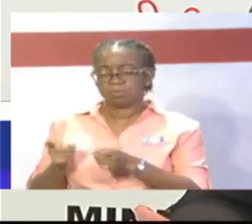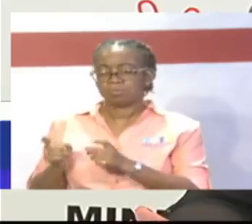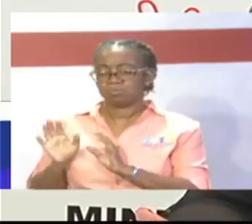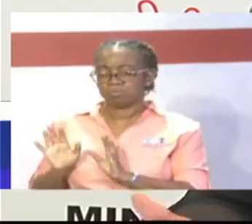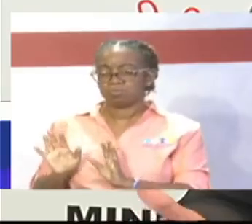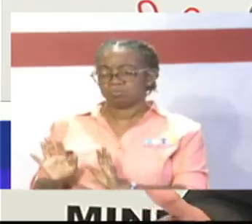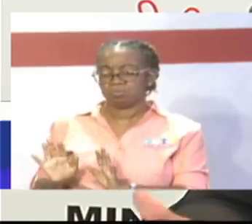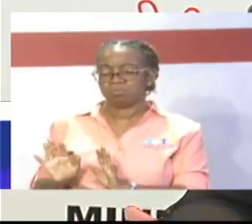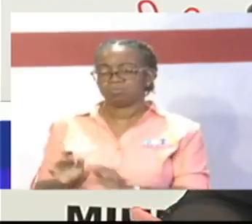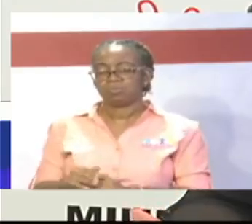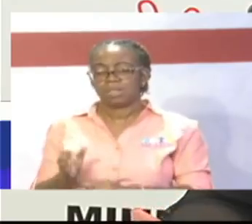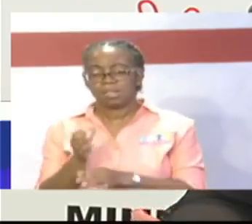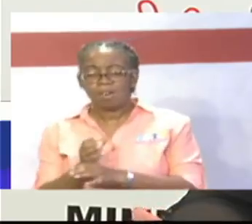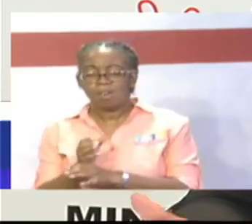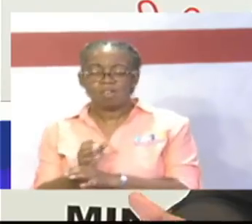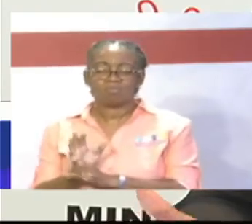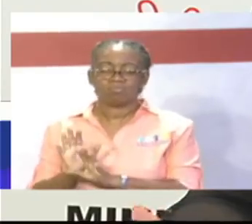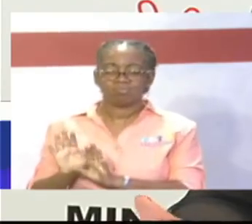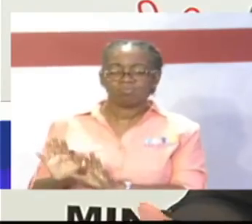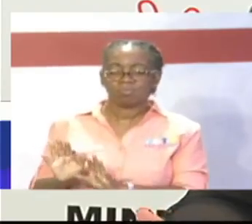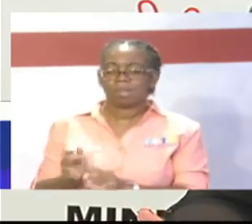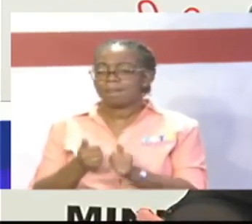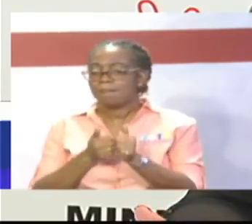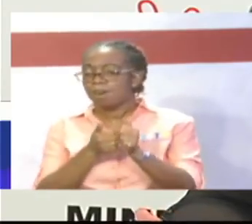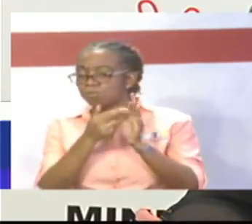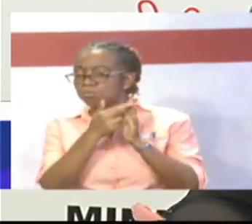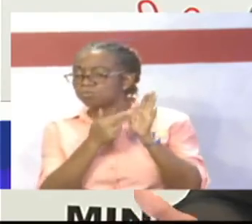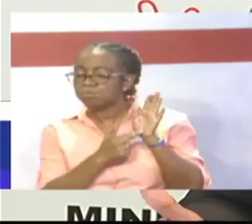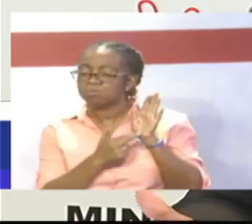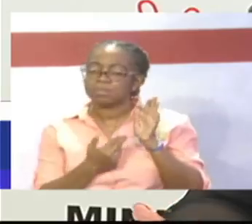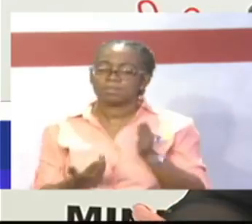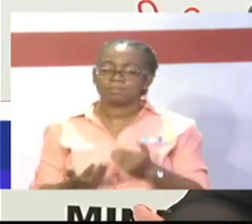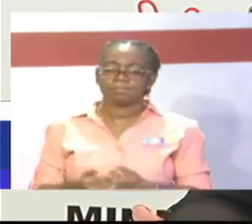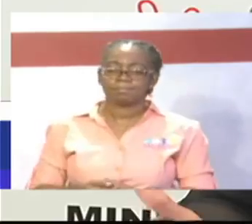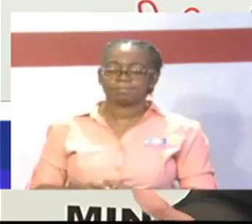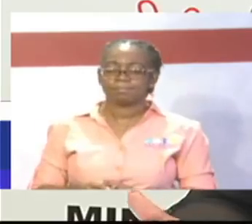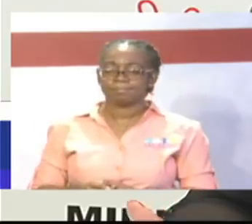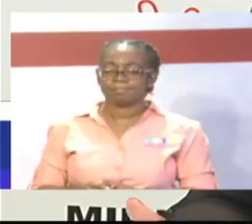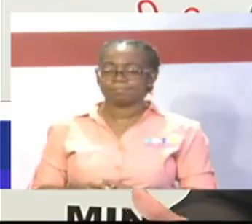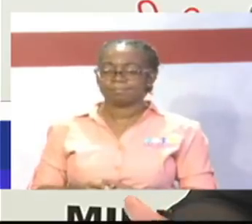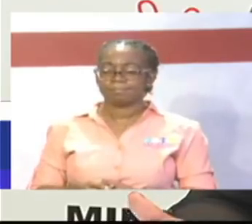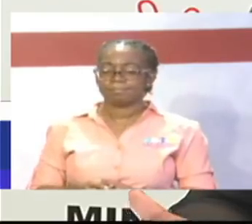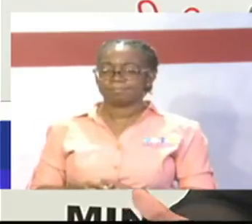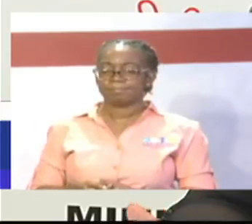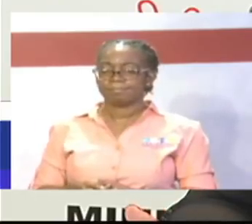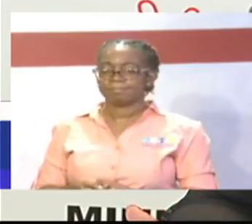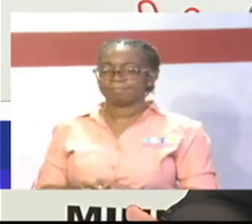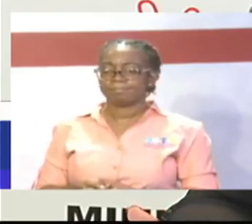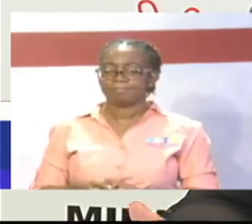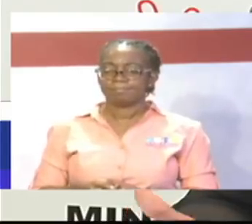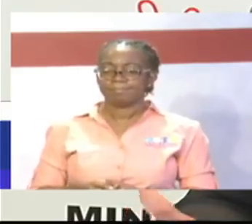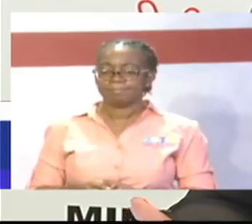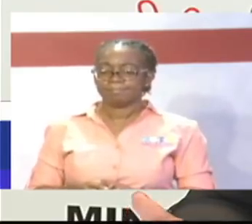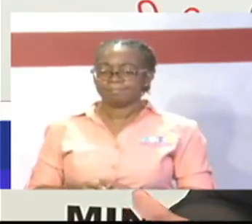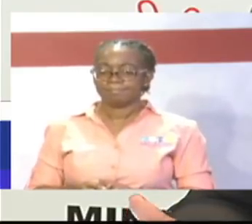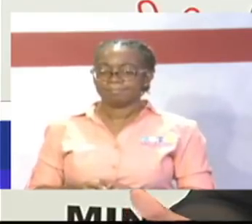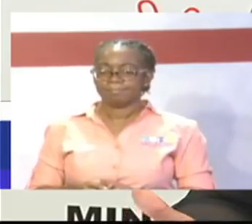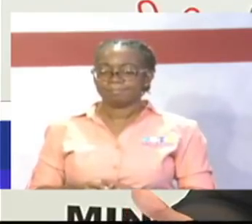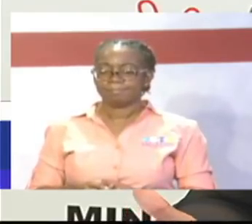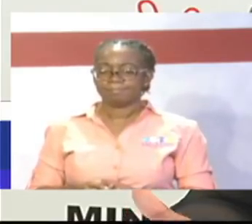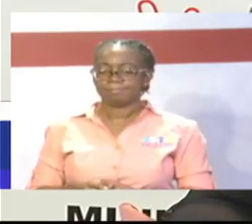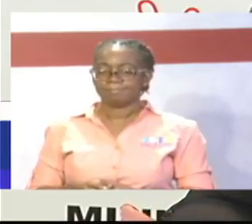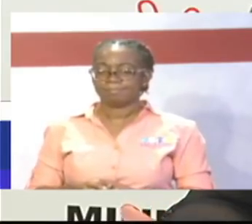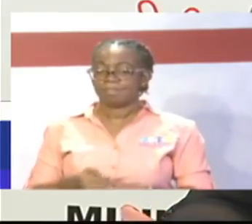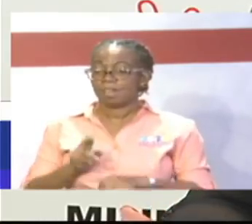regional health authorities' protocols on COVID positive patients requiring ICU or HDU care. The accident